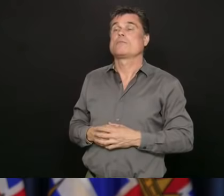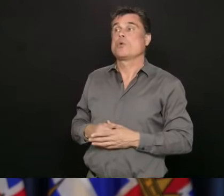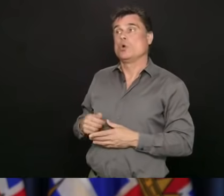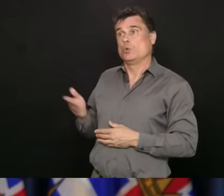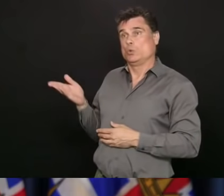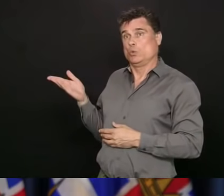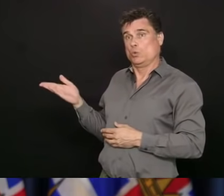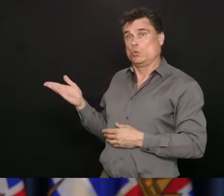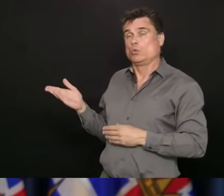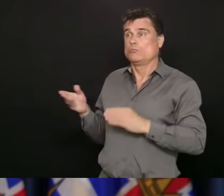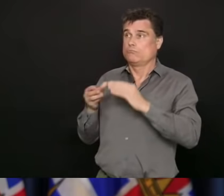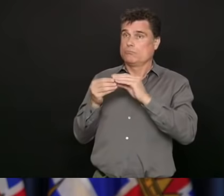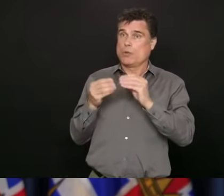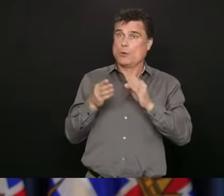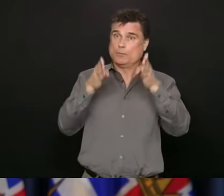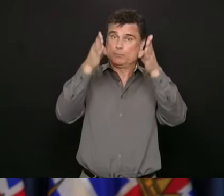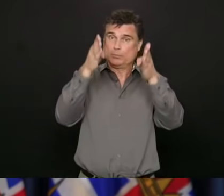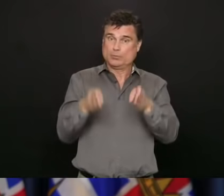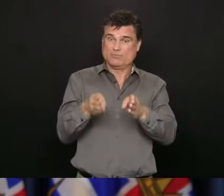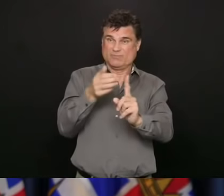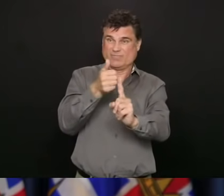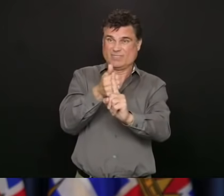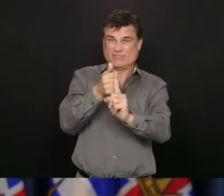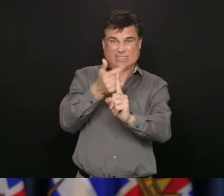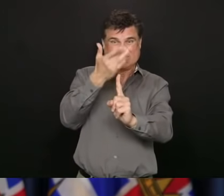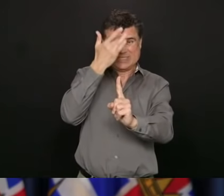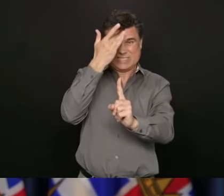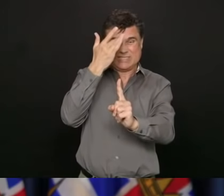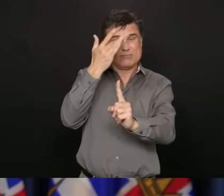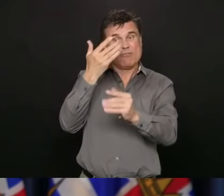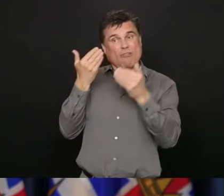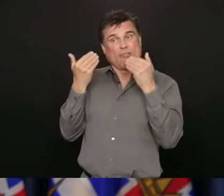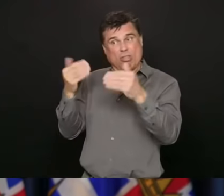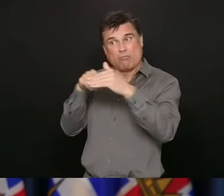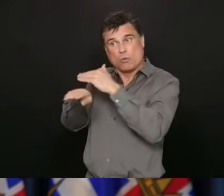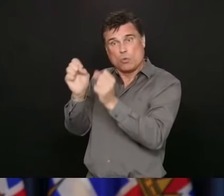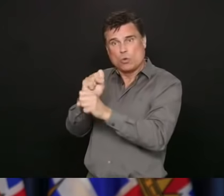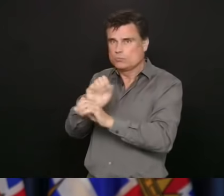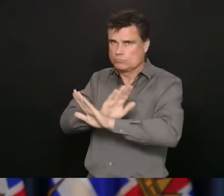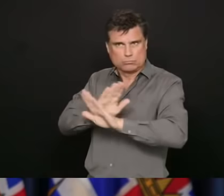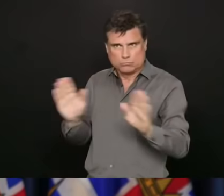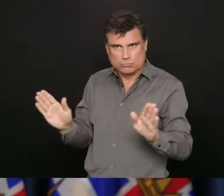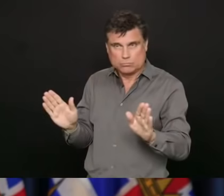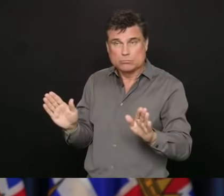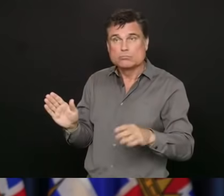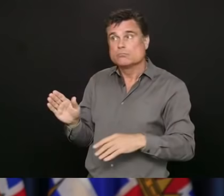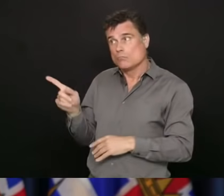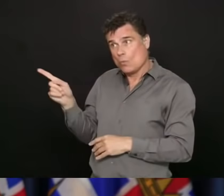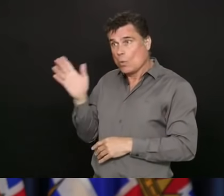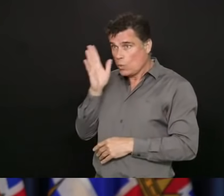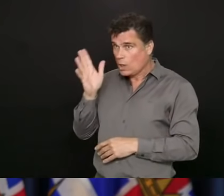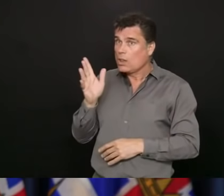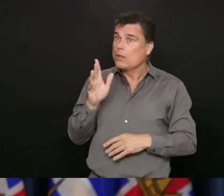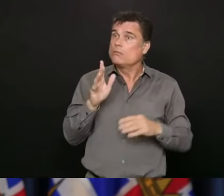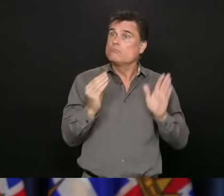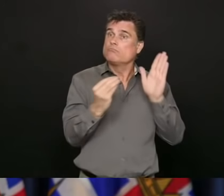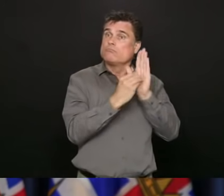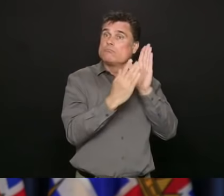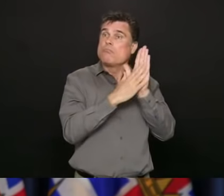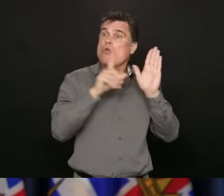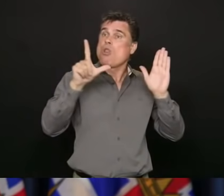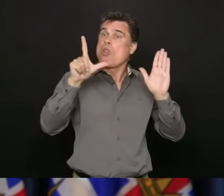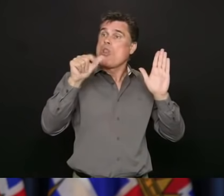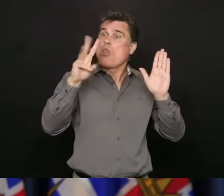be amending the laws to ensure that part-time workers or casual workers can receive